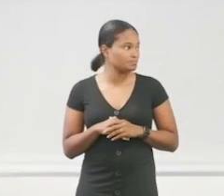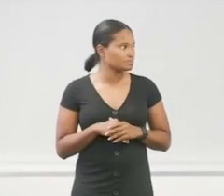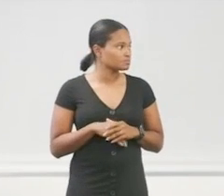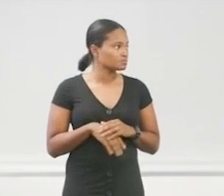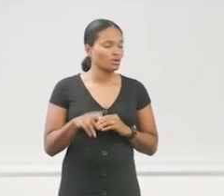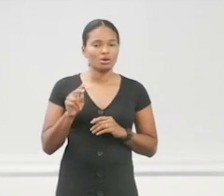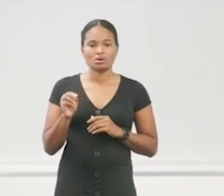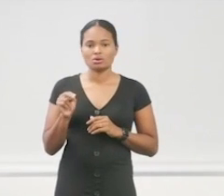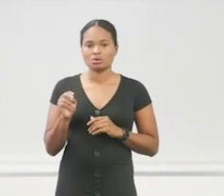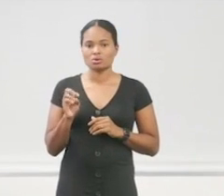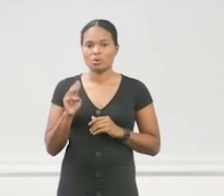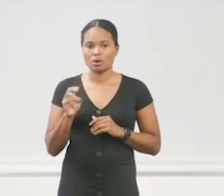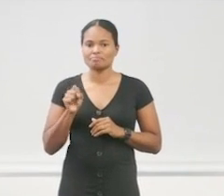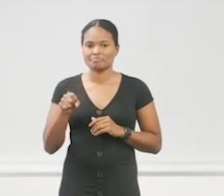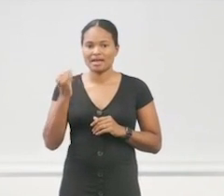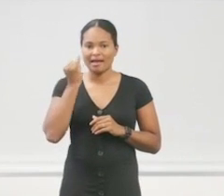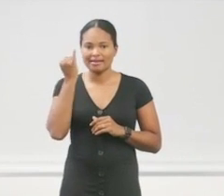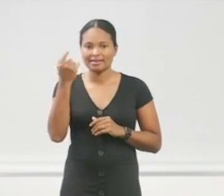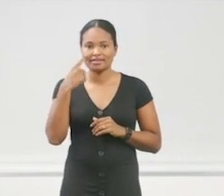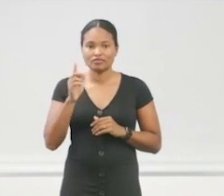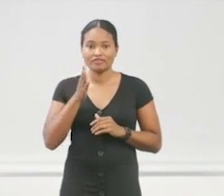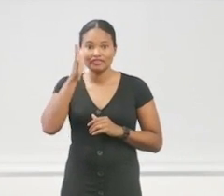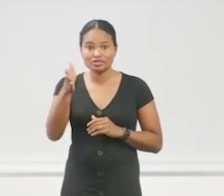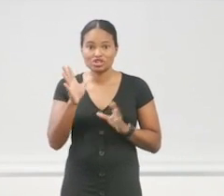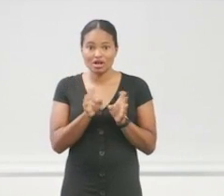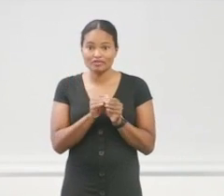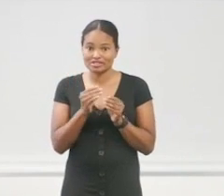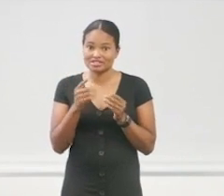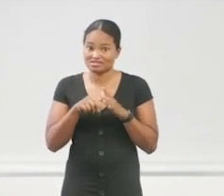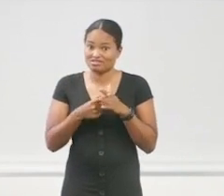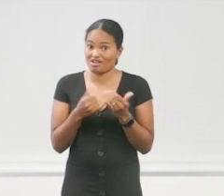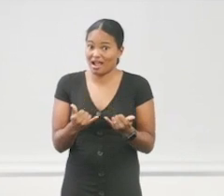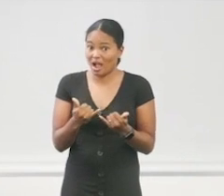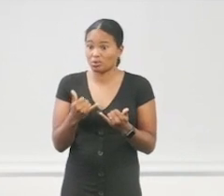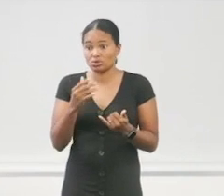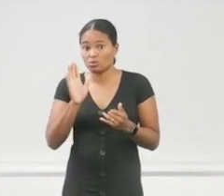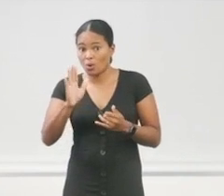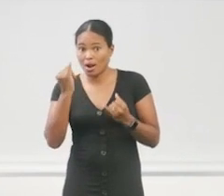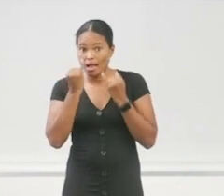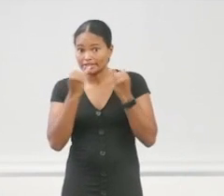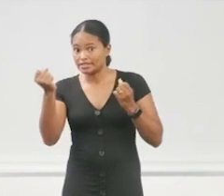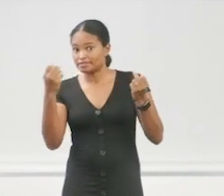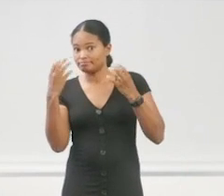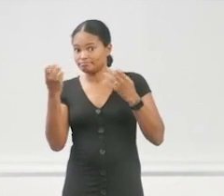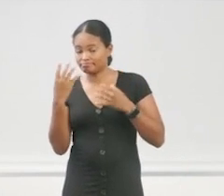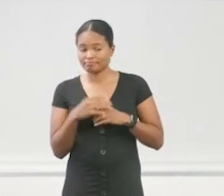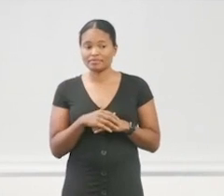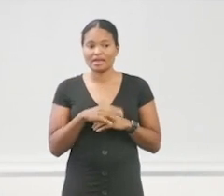for future conferences start now. And so that's a great thing to talk about, because ethics is a very important